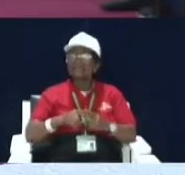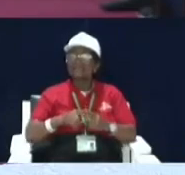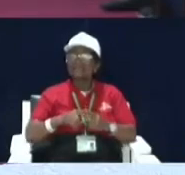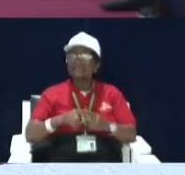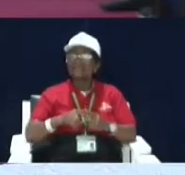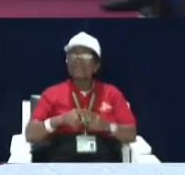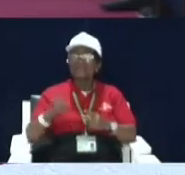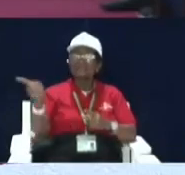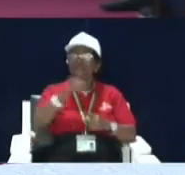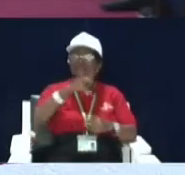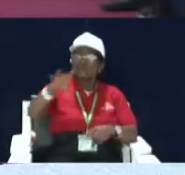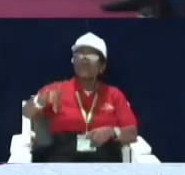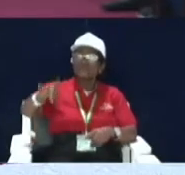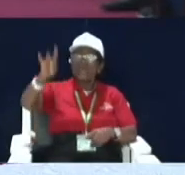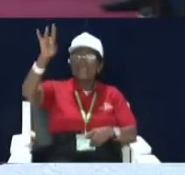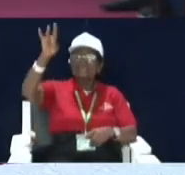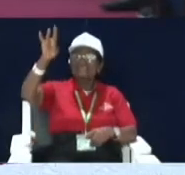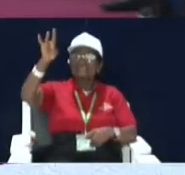you find